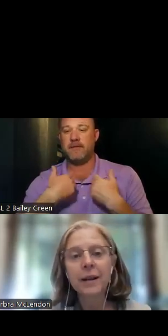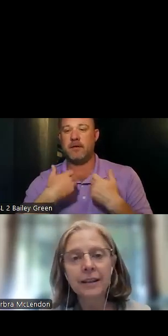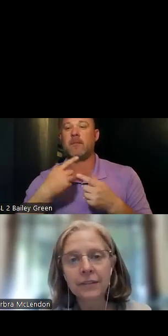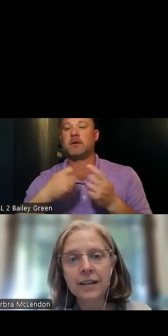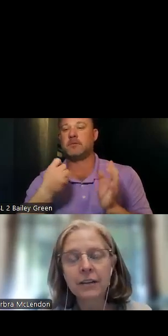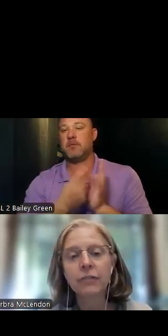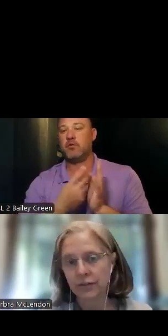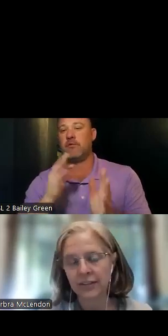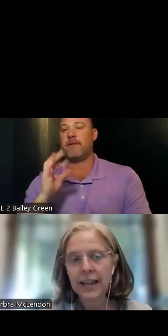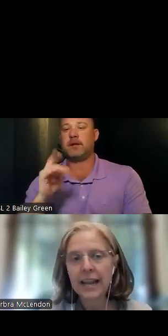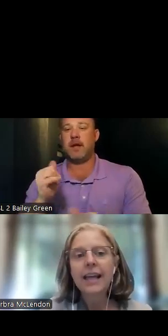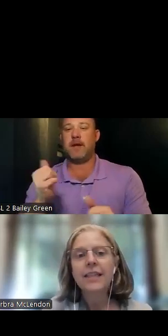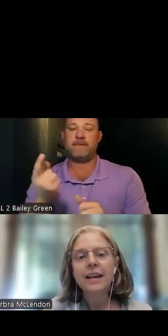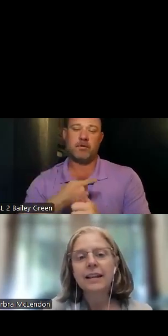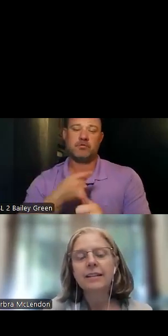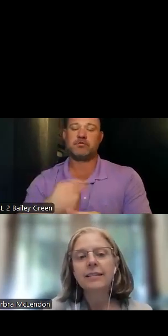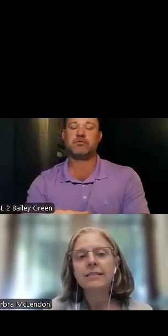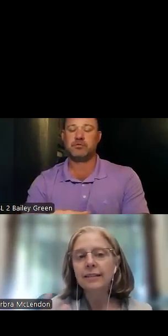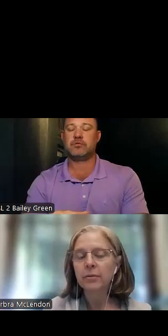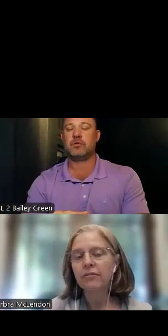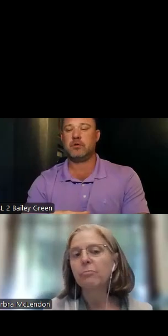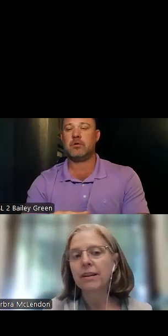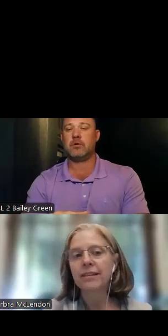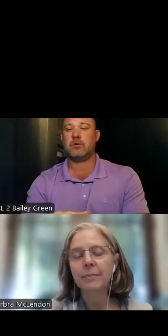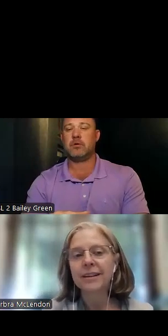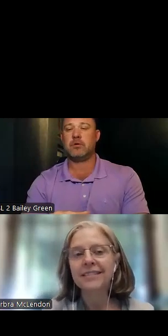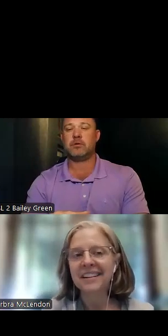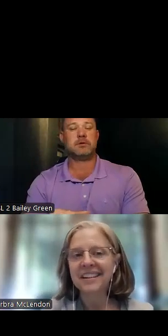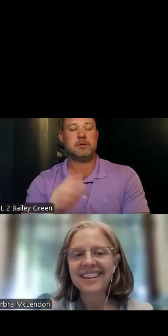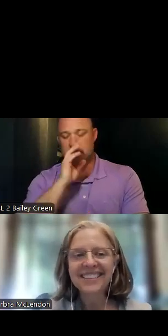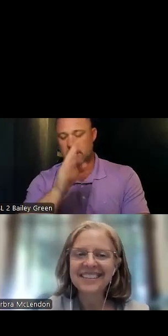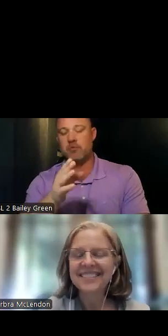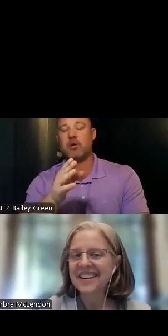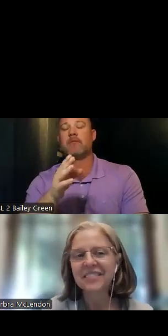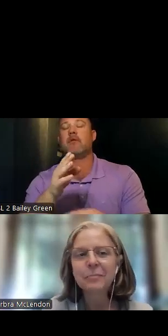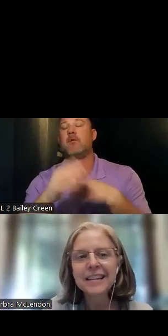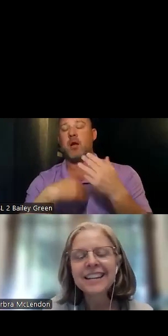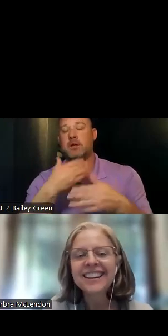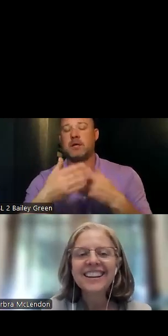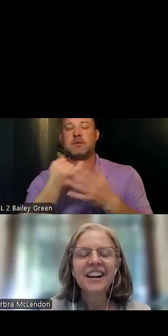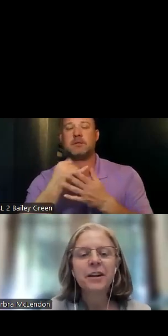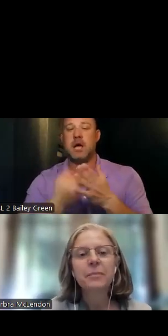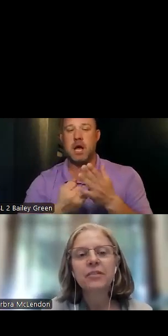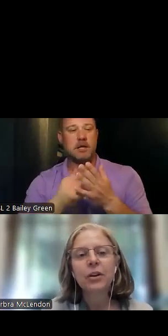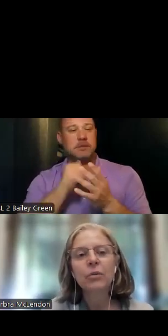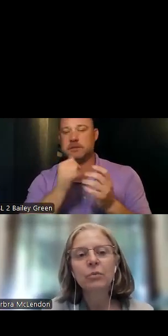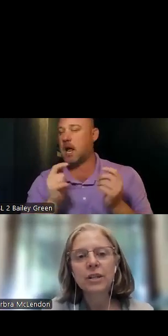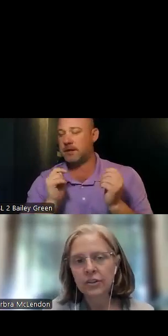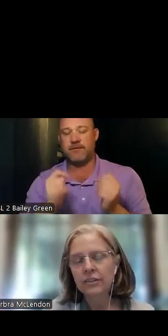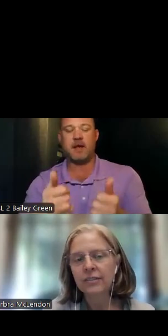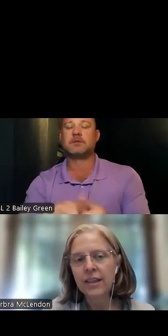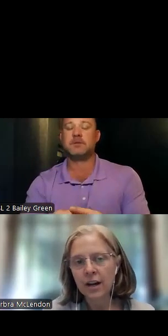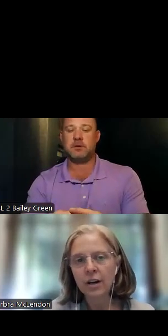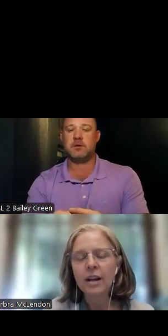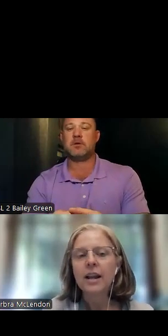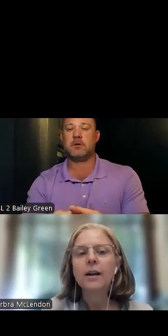approved by the FDA first. That is a deliberative process by design. It is not speedy. So